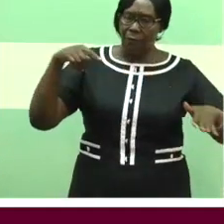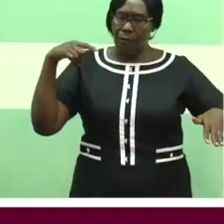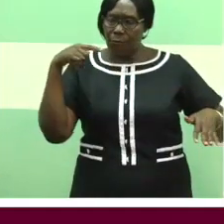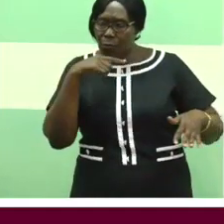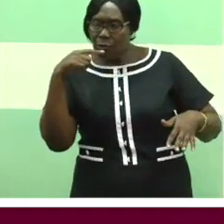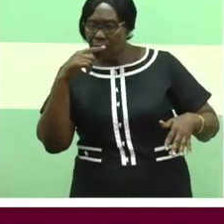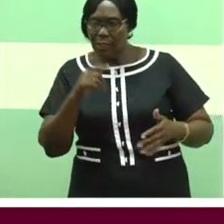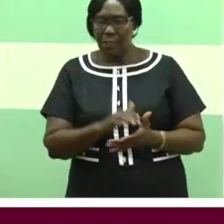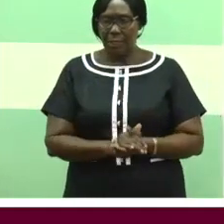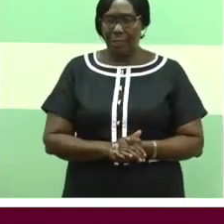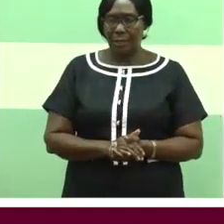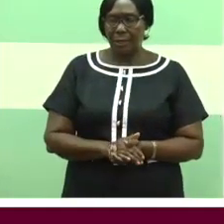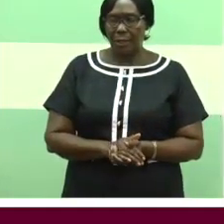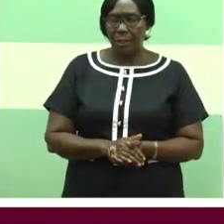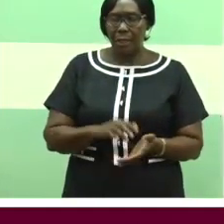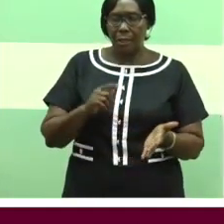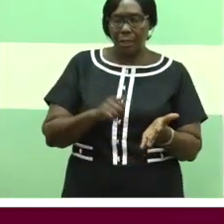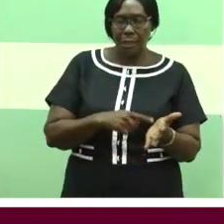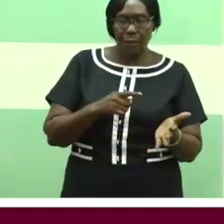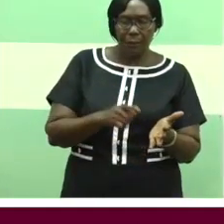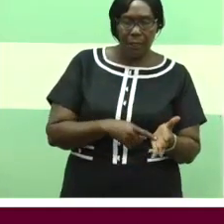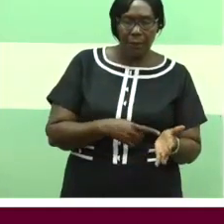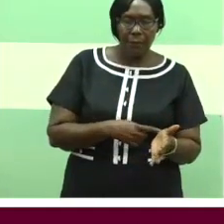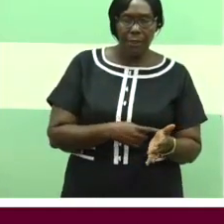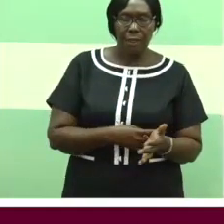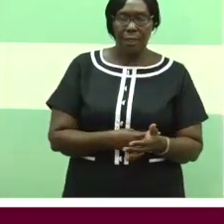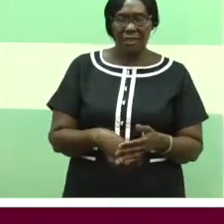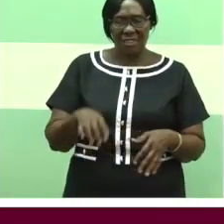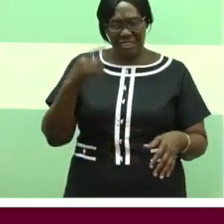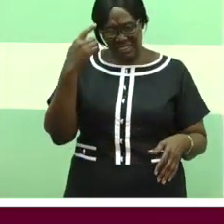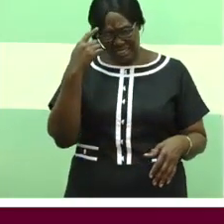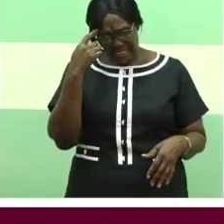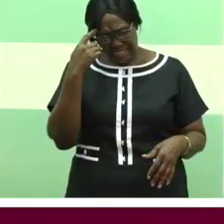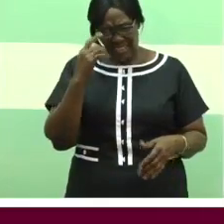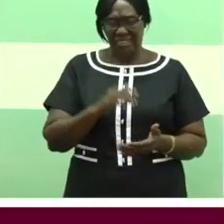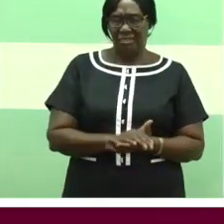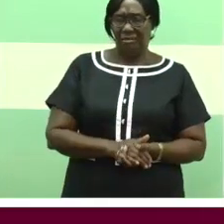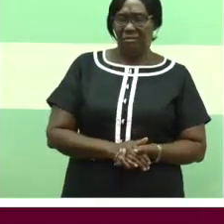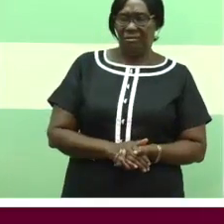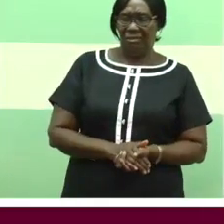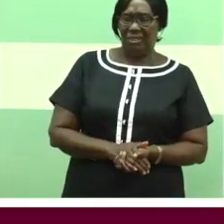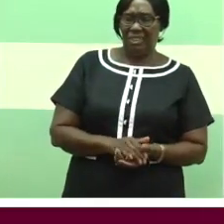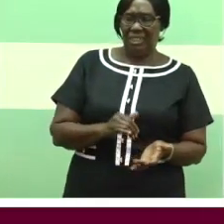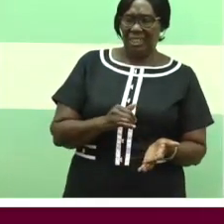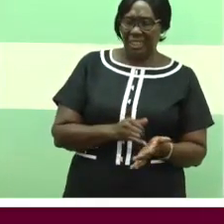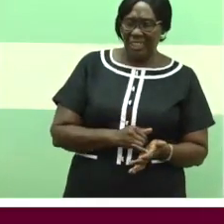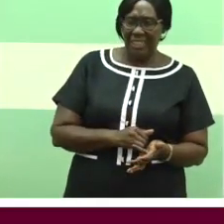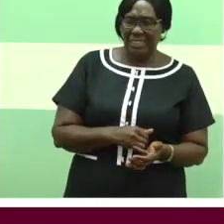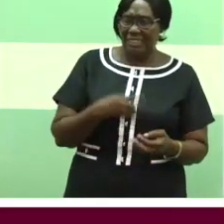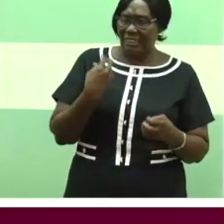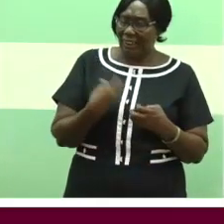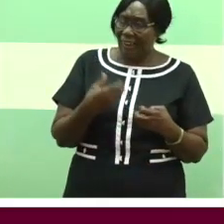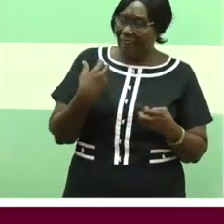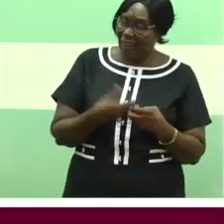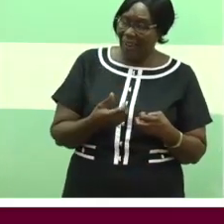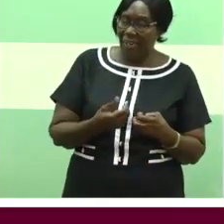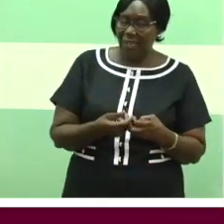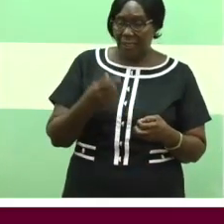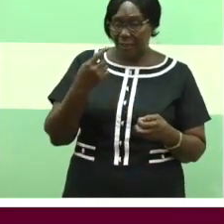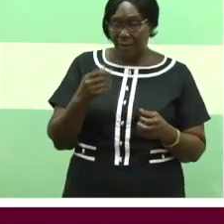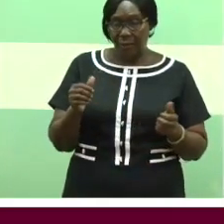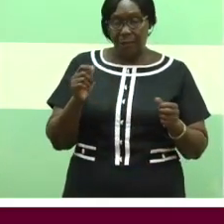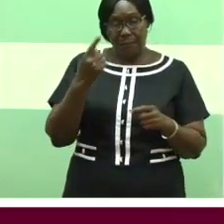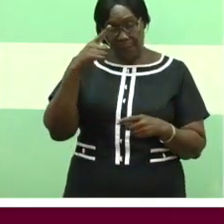teeth. Now sometimes we are looking at this and you are thinking, it's so rigorous. But for students